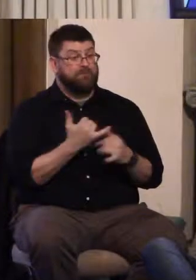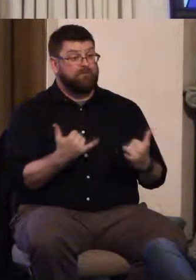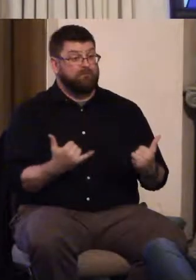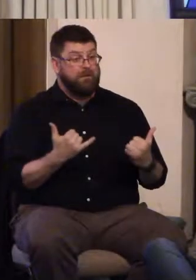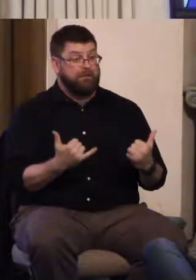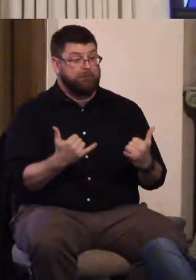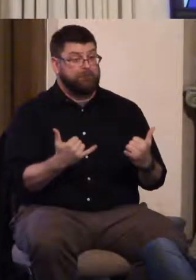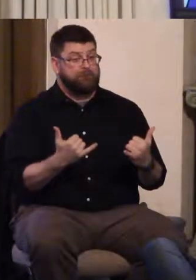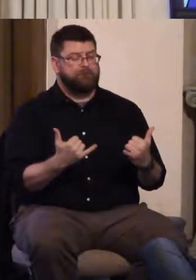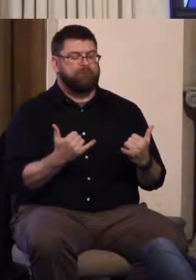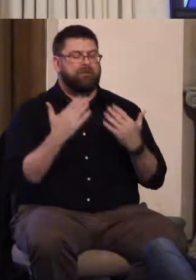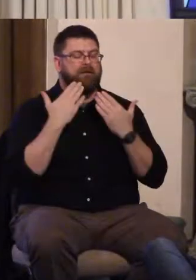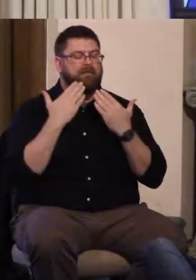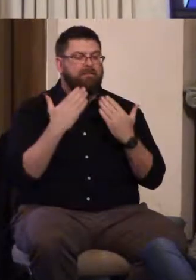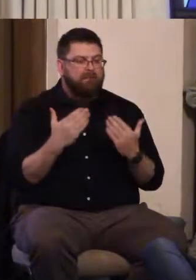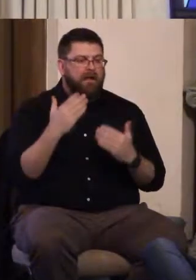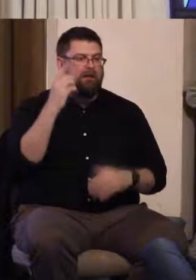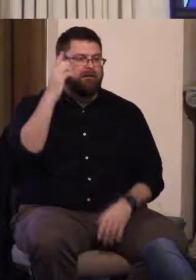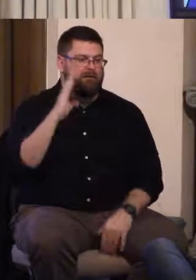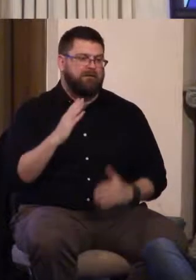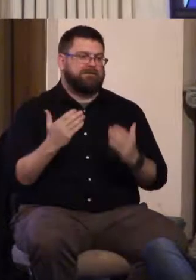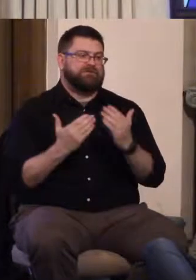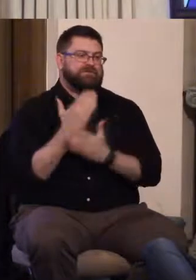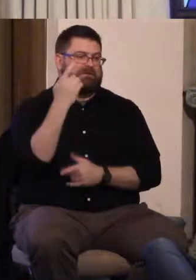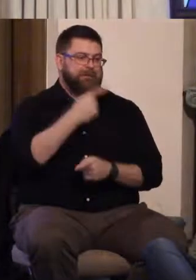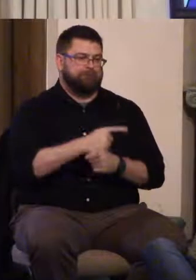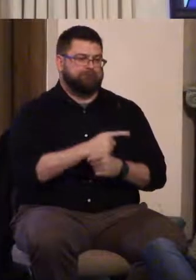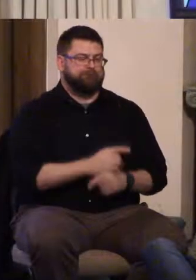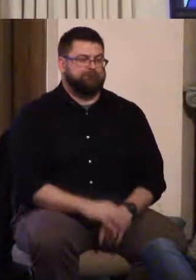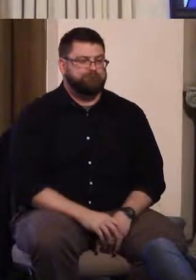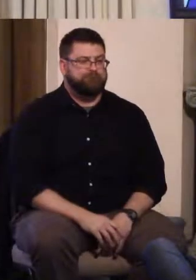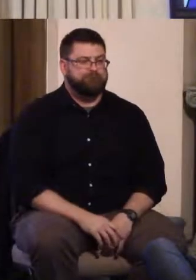today, thank God, is a new day.